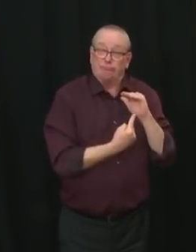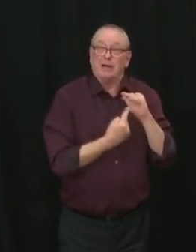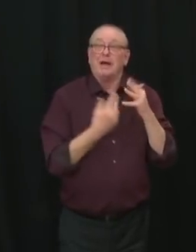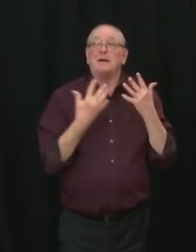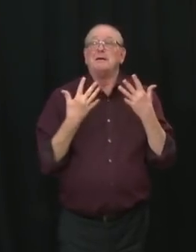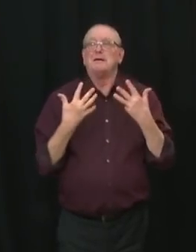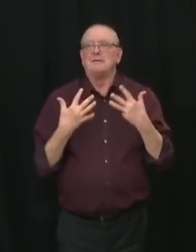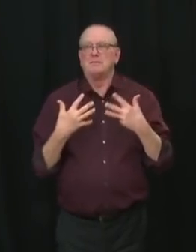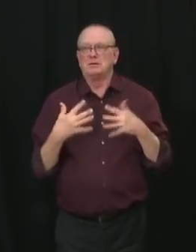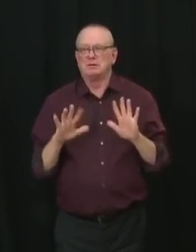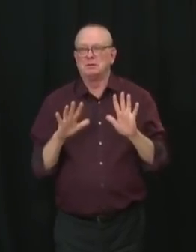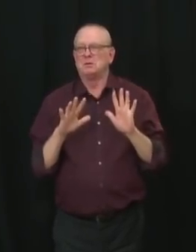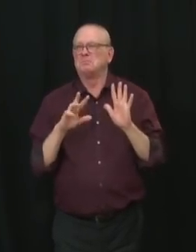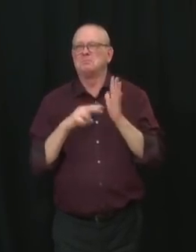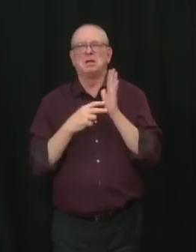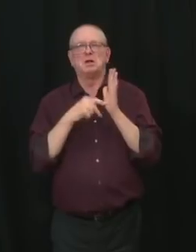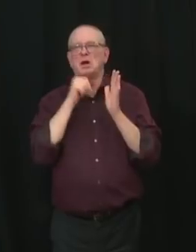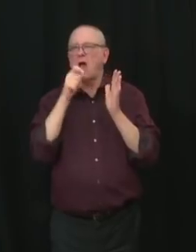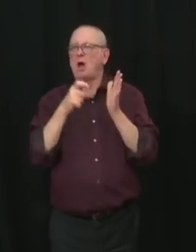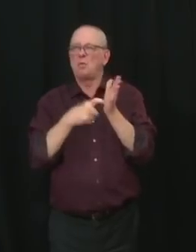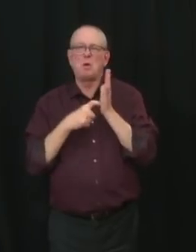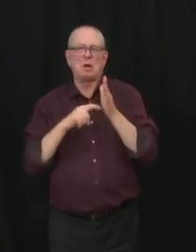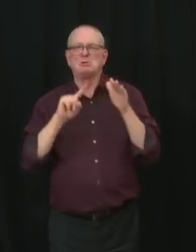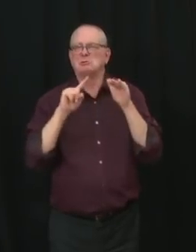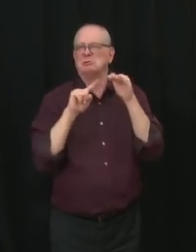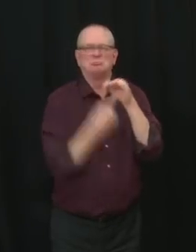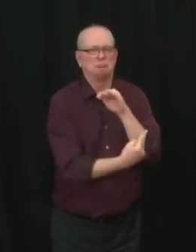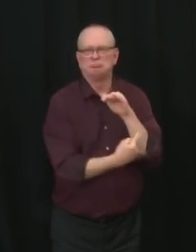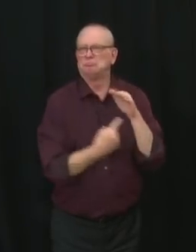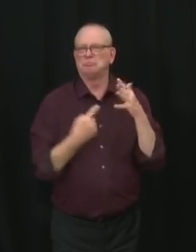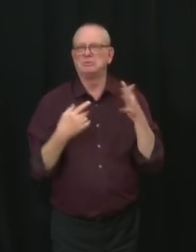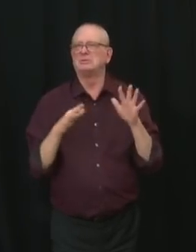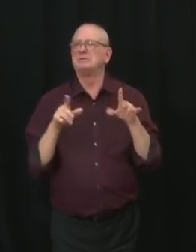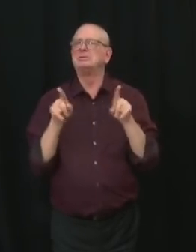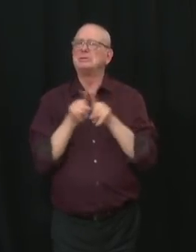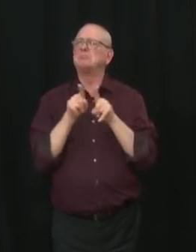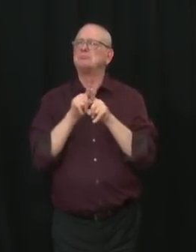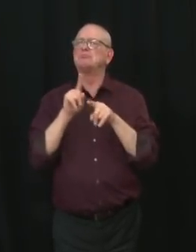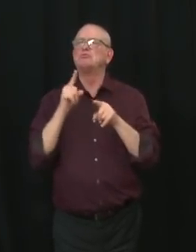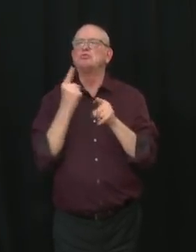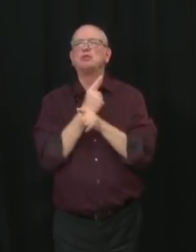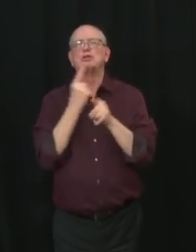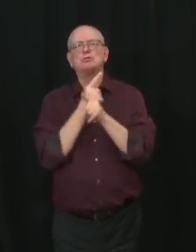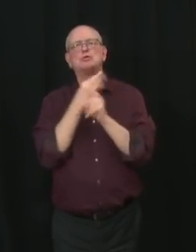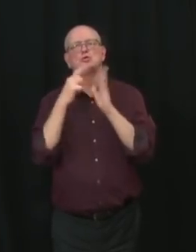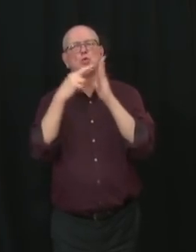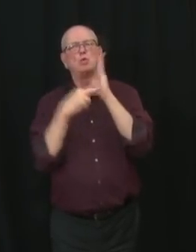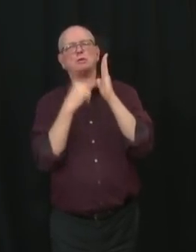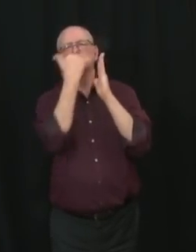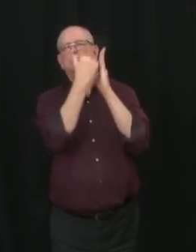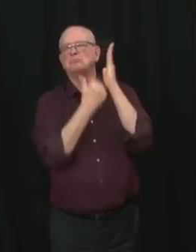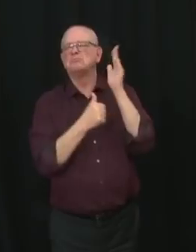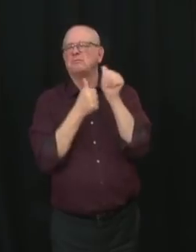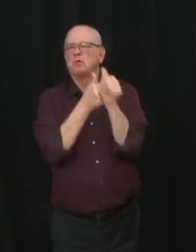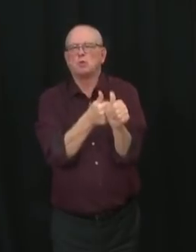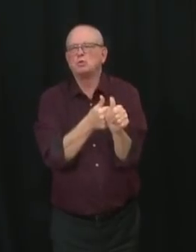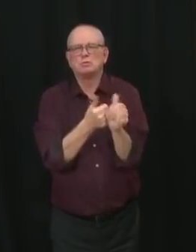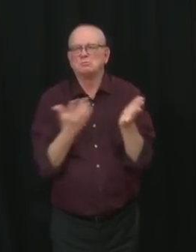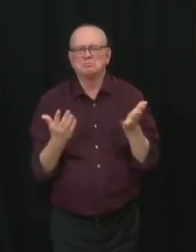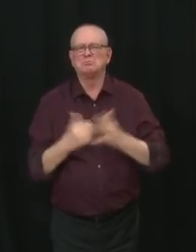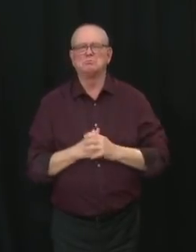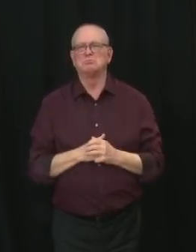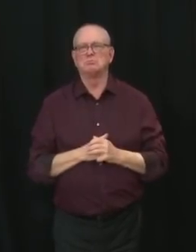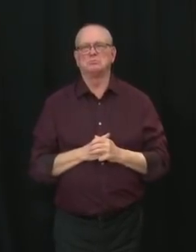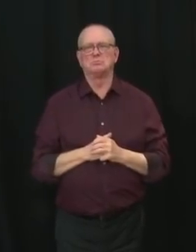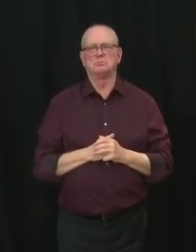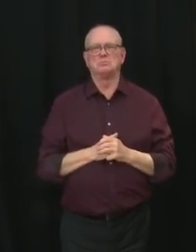or masking requirements over and above the public health measures in place. I also want to provide some clarity for Albertans who